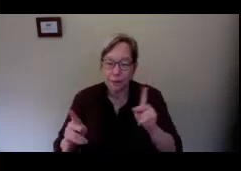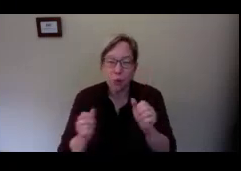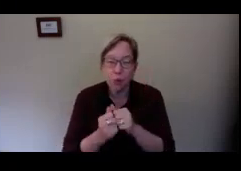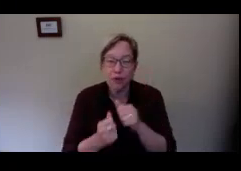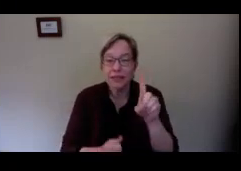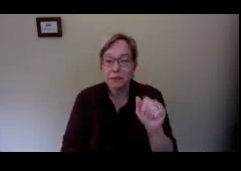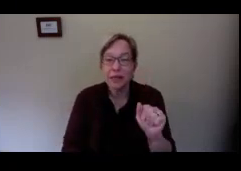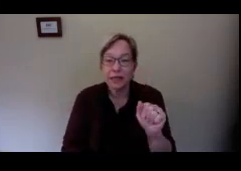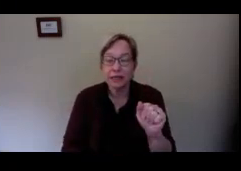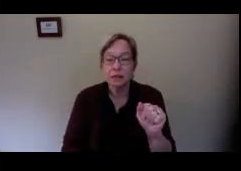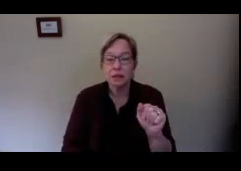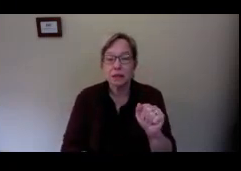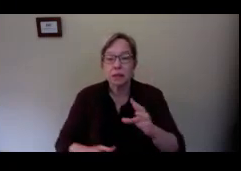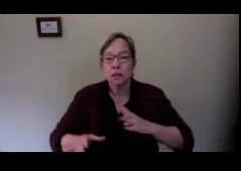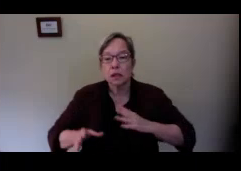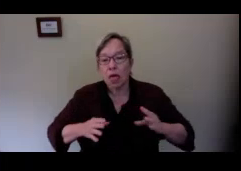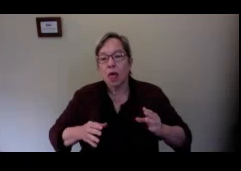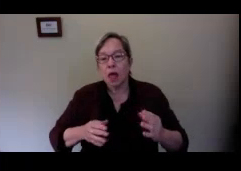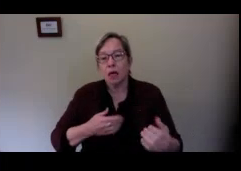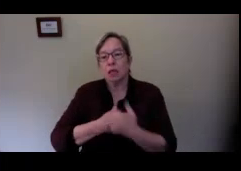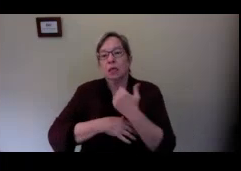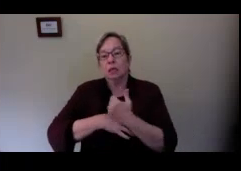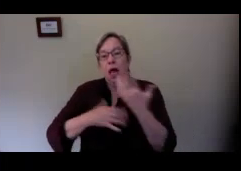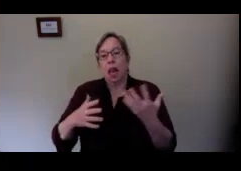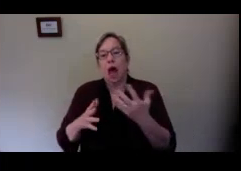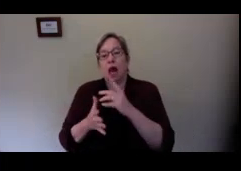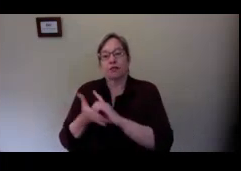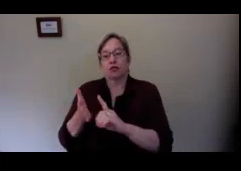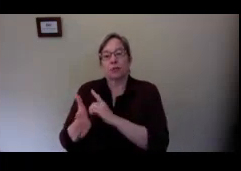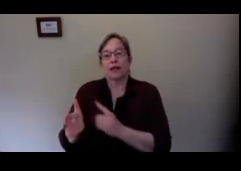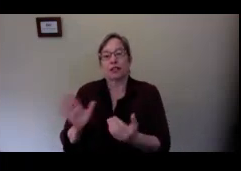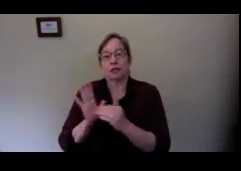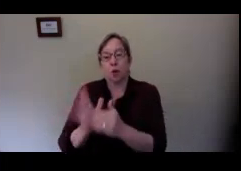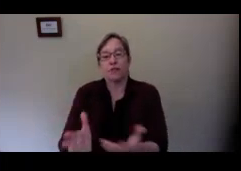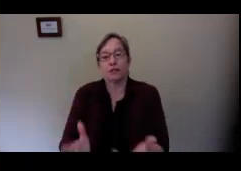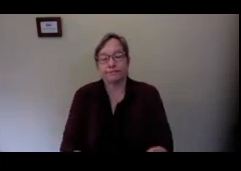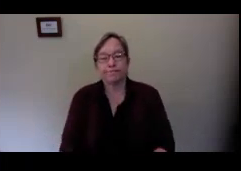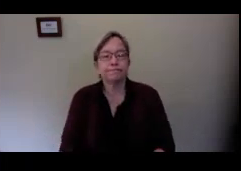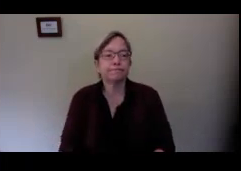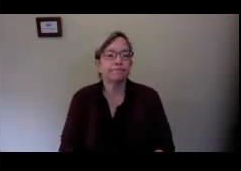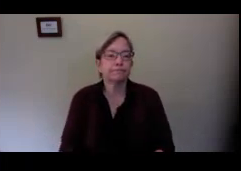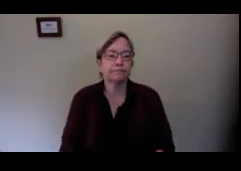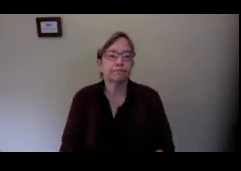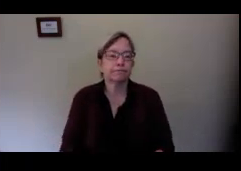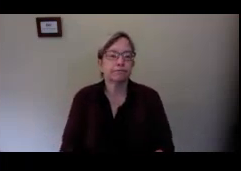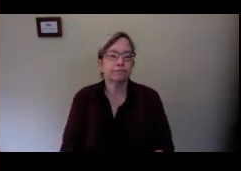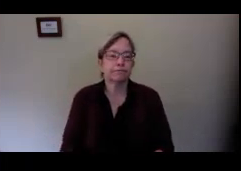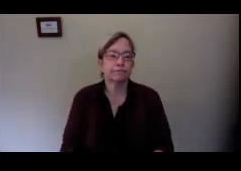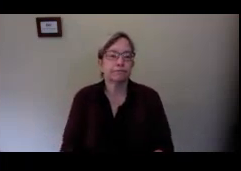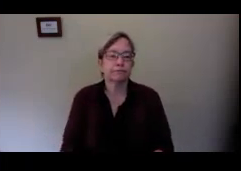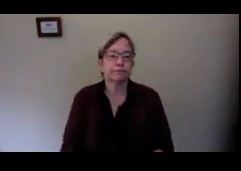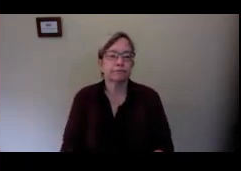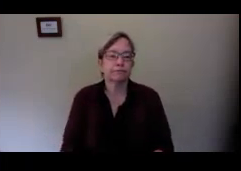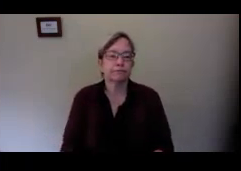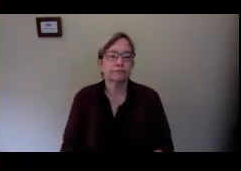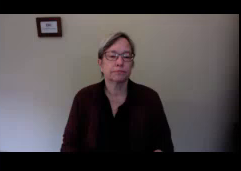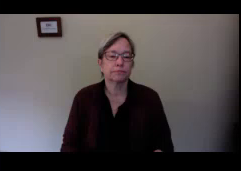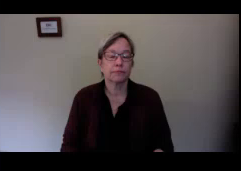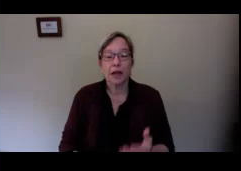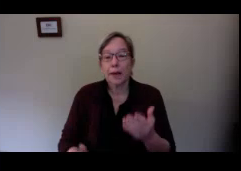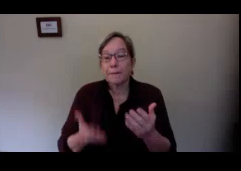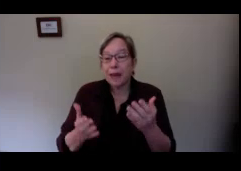disabilities are discriminated against frequently. And I'll let you know in case you're not aware, because I know we have some internal folk